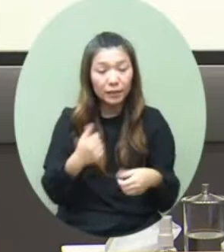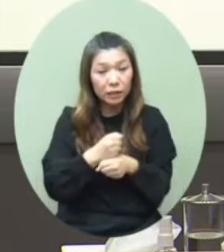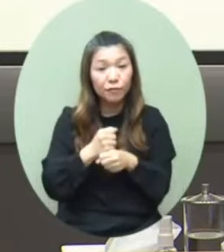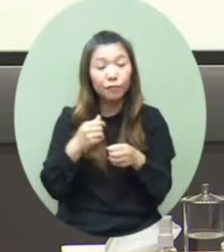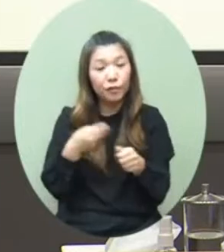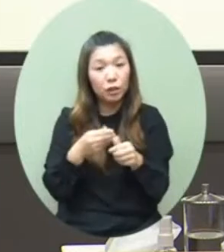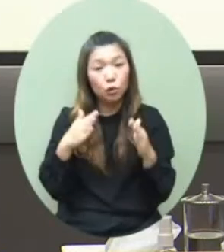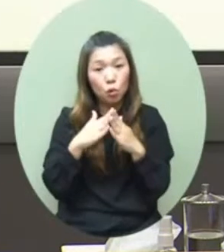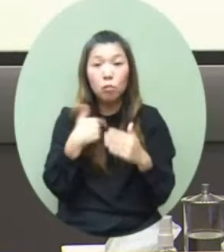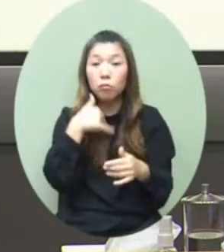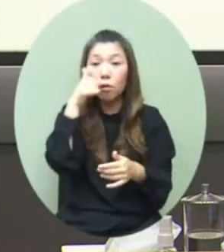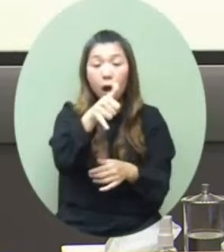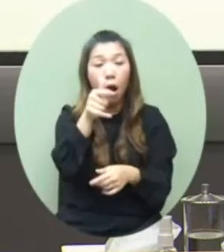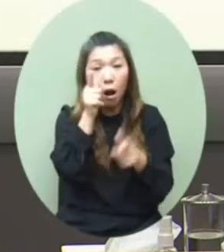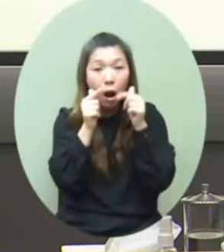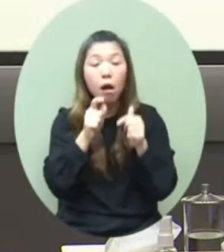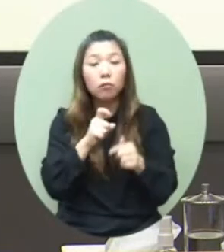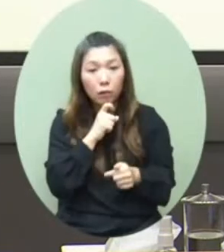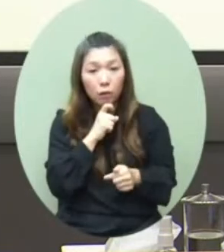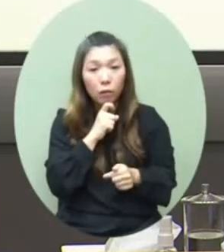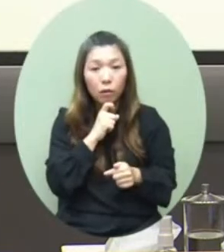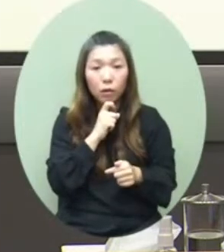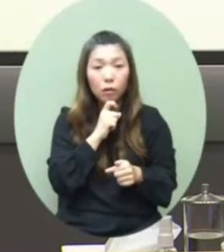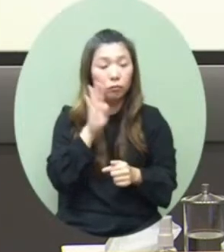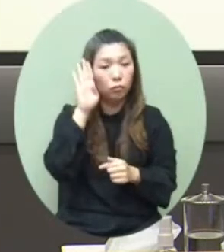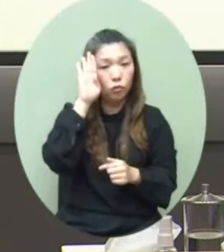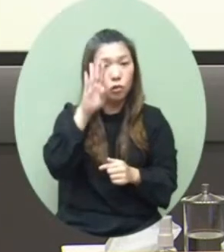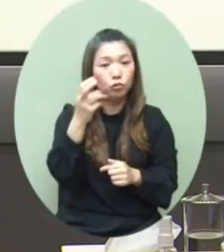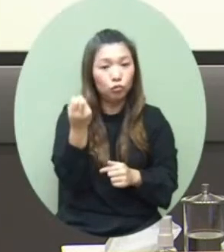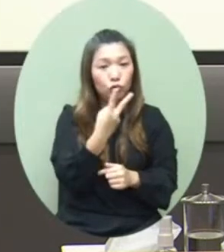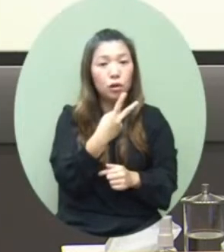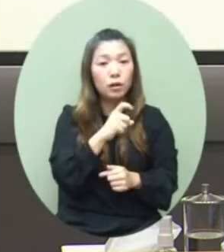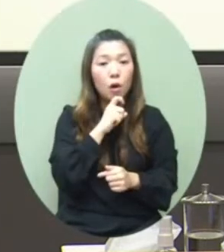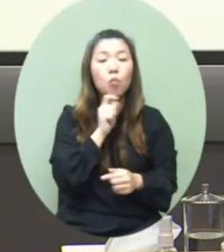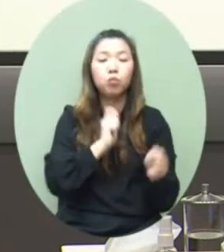Now, I mentioned the Vocational Training Council.